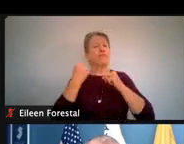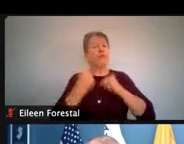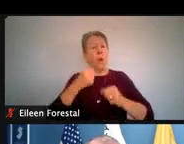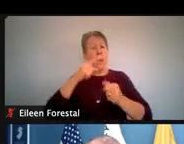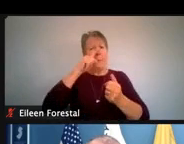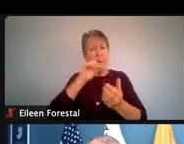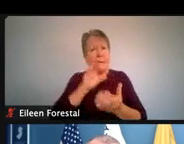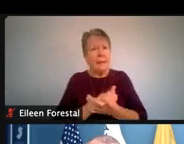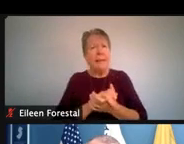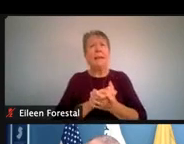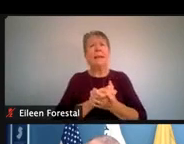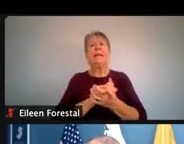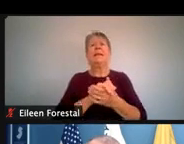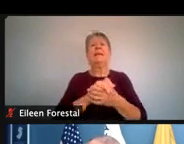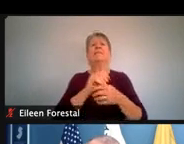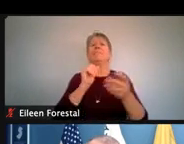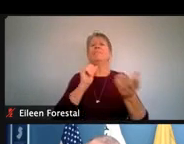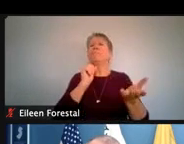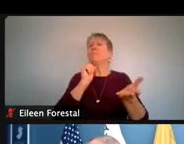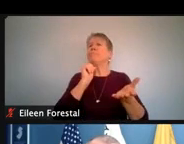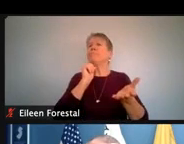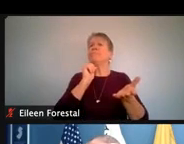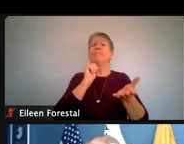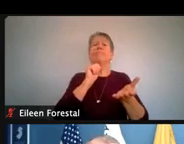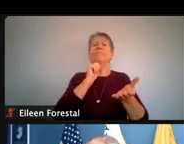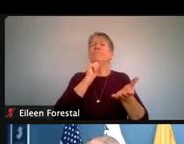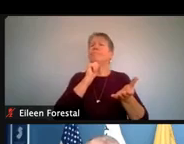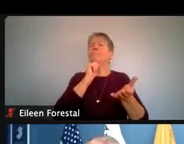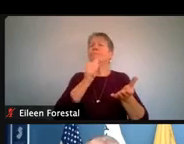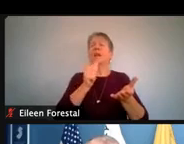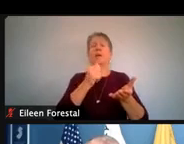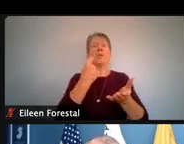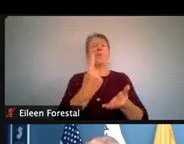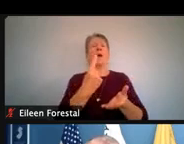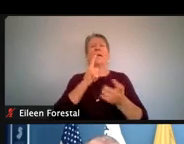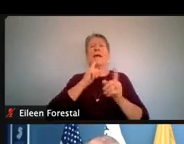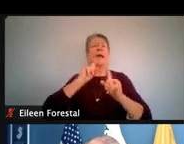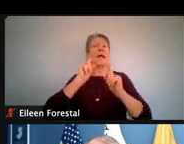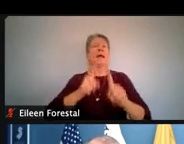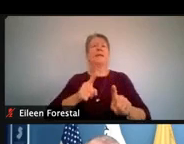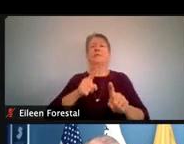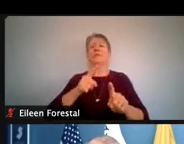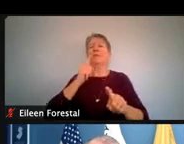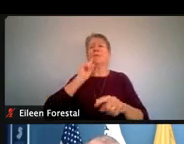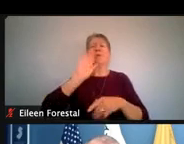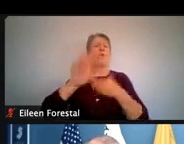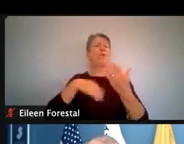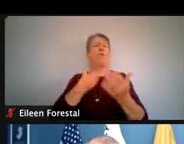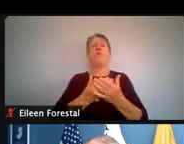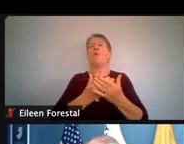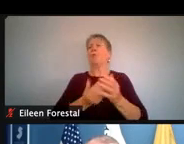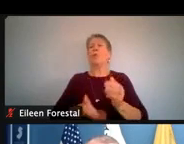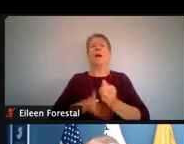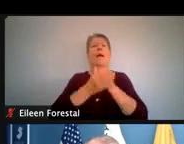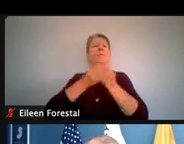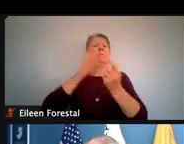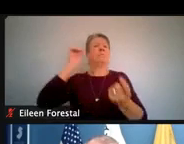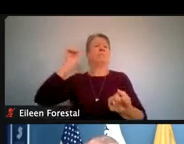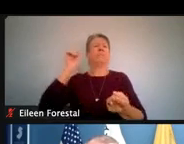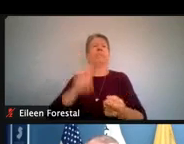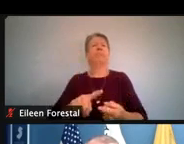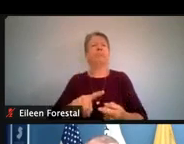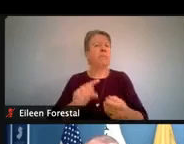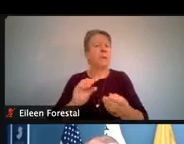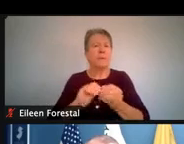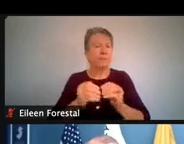that we believe would effectively chop these numbers back down. I mean, we look at capacities, by example, regularly. That's